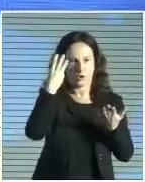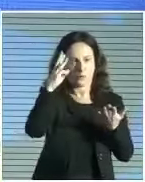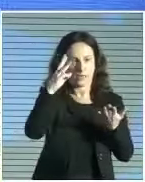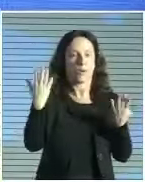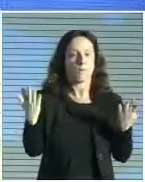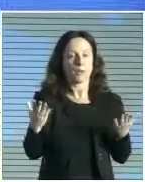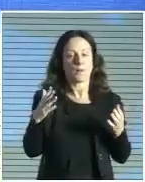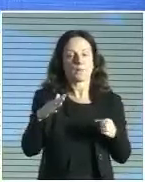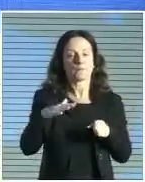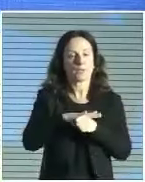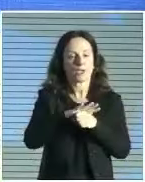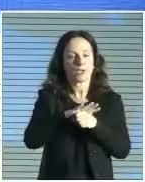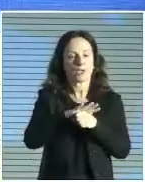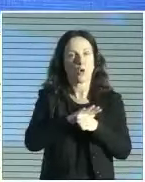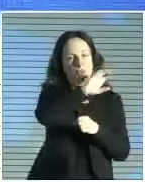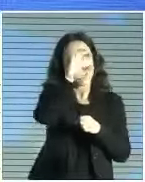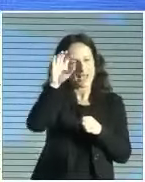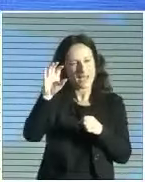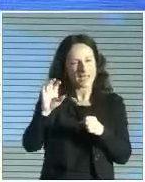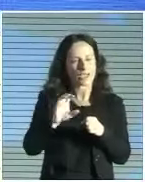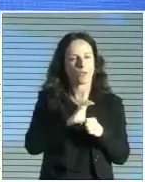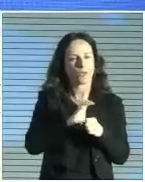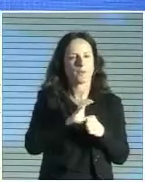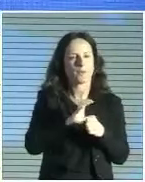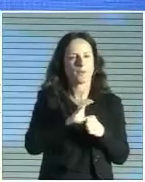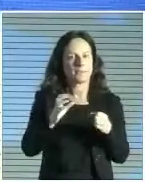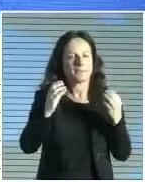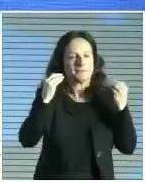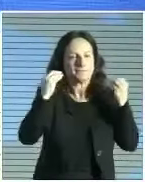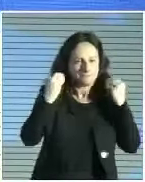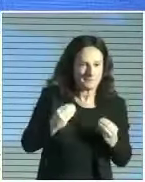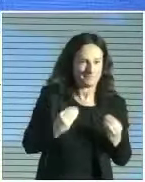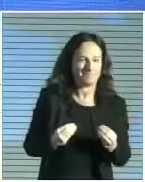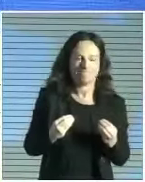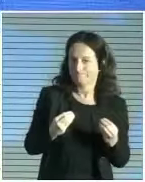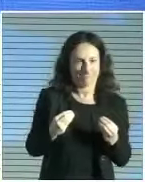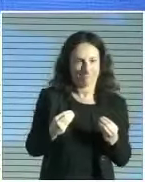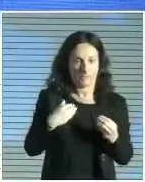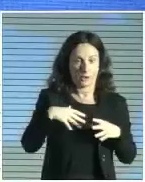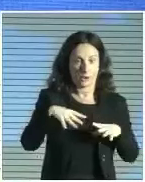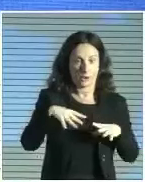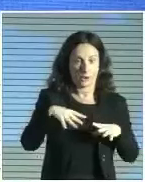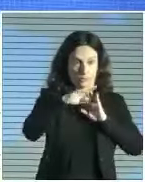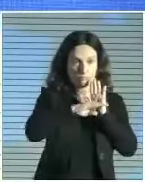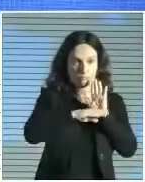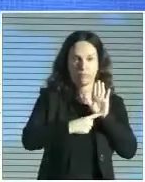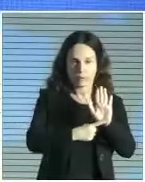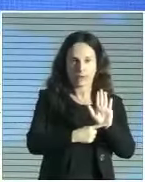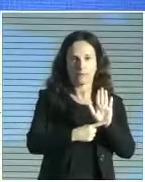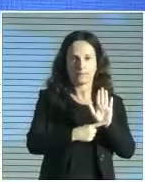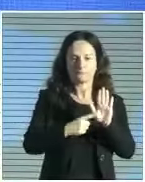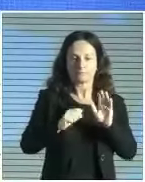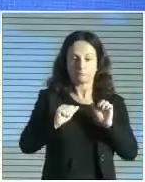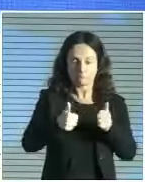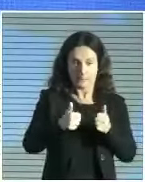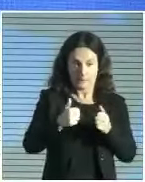and I found that we had this program, but there was not much going on, and we began working on it, then we got